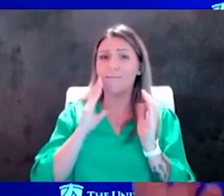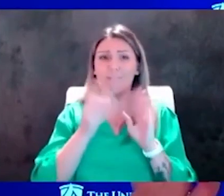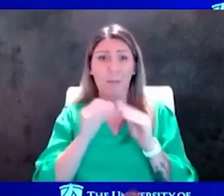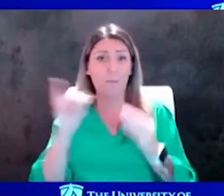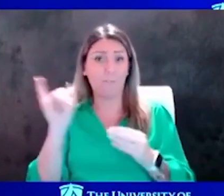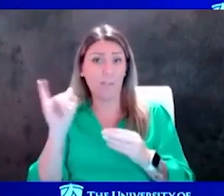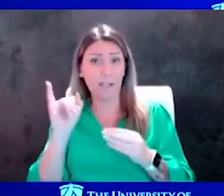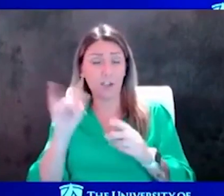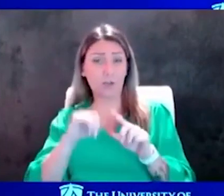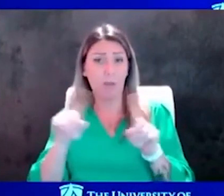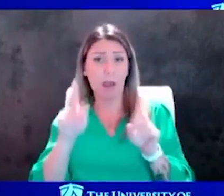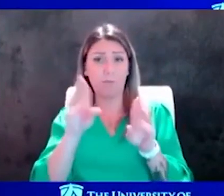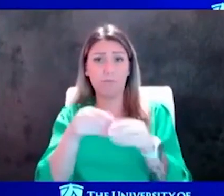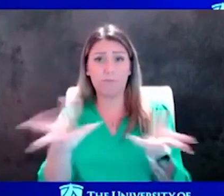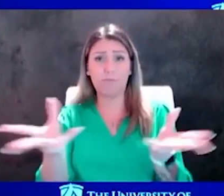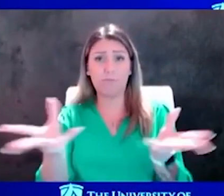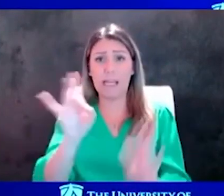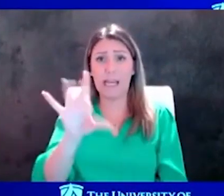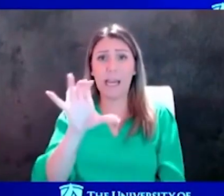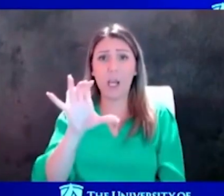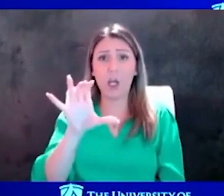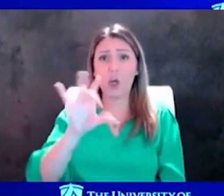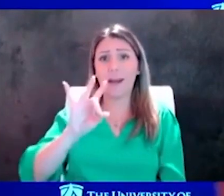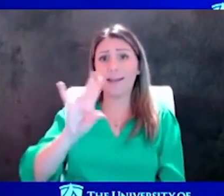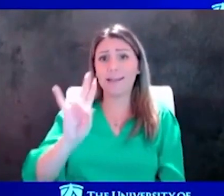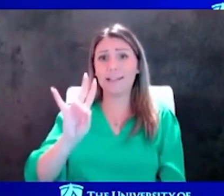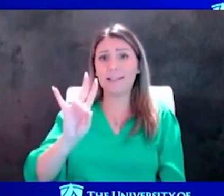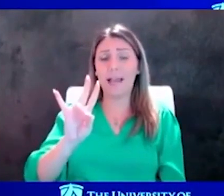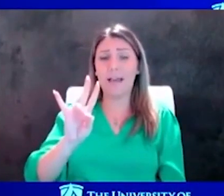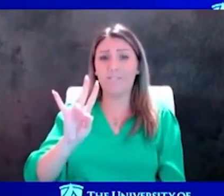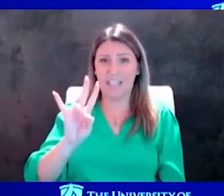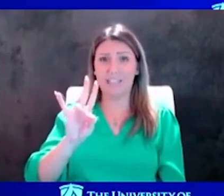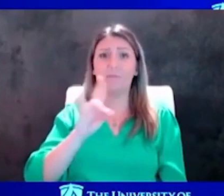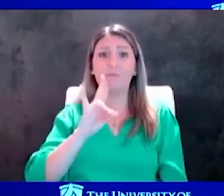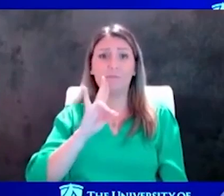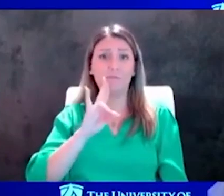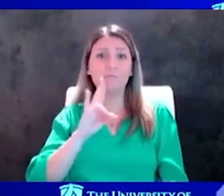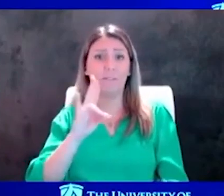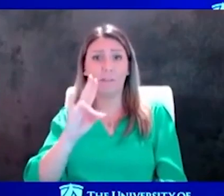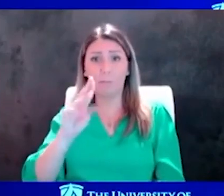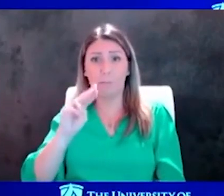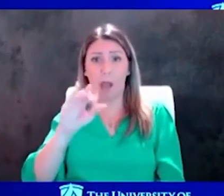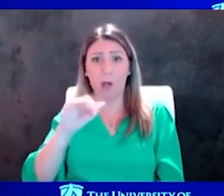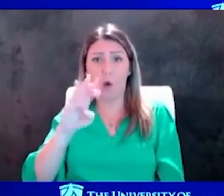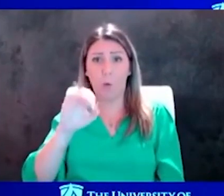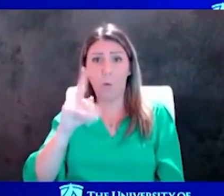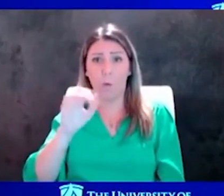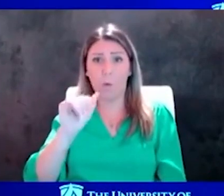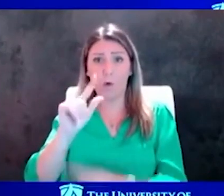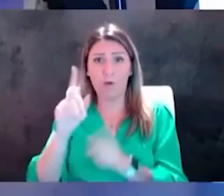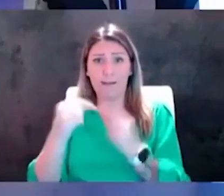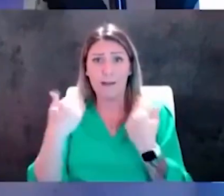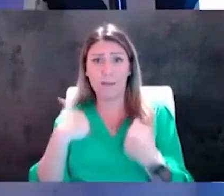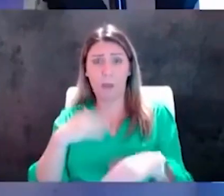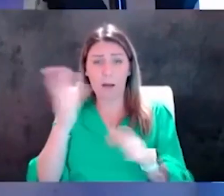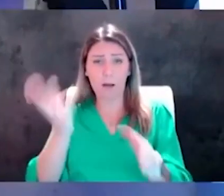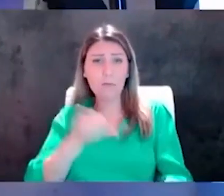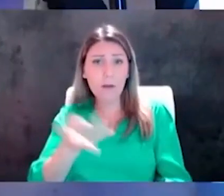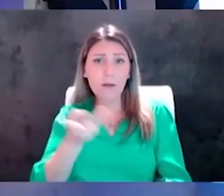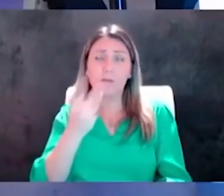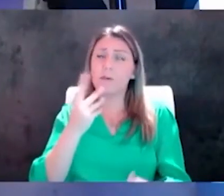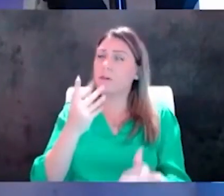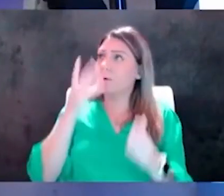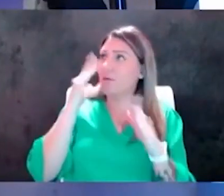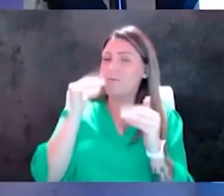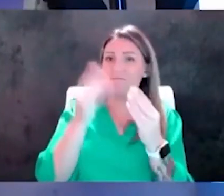given 887 doses of the monoclonal antibody since the beginning. So wish we'd given a lot more if we could get more people interested in doing it, because